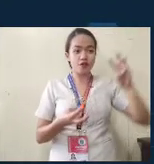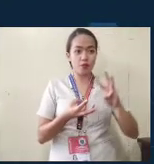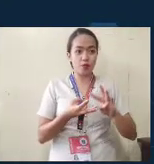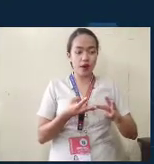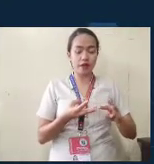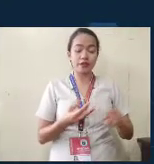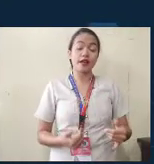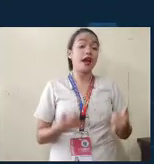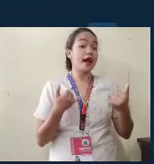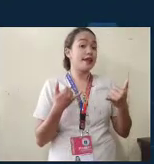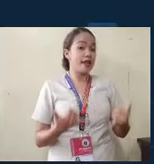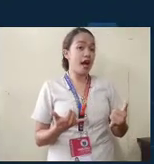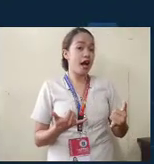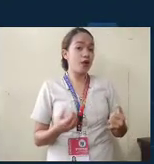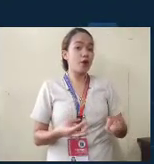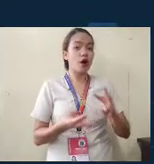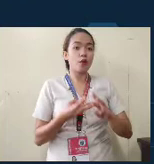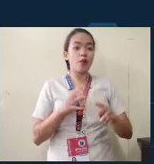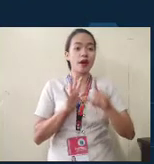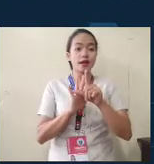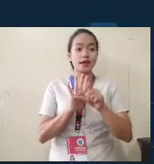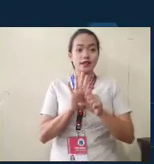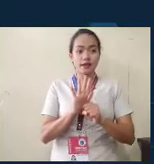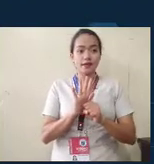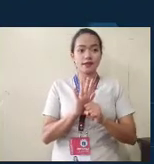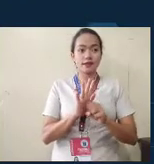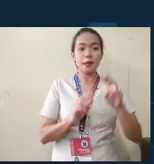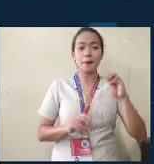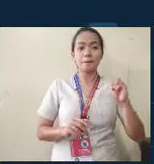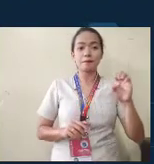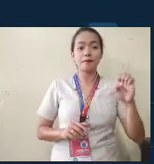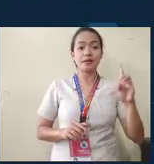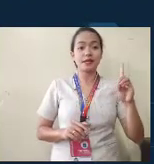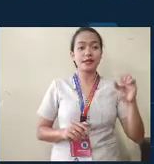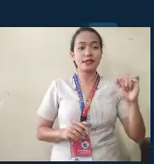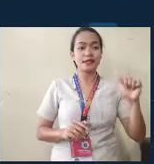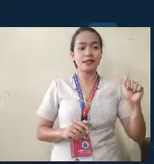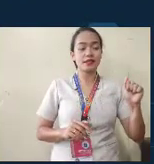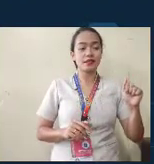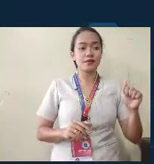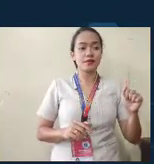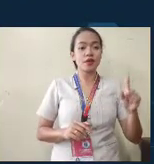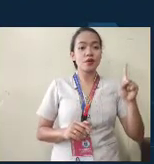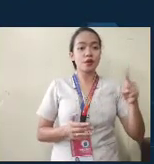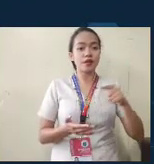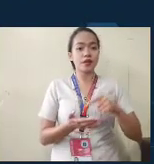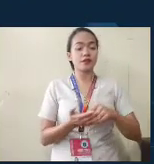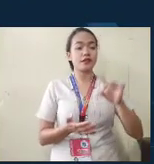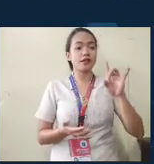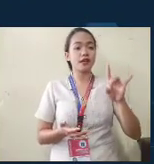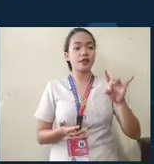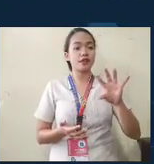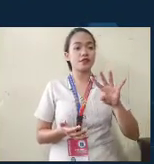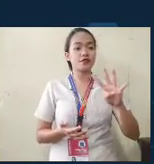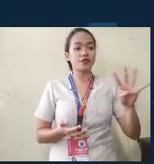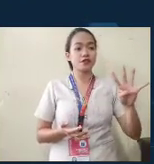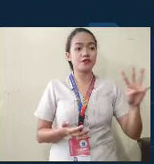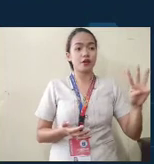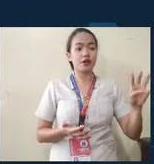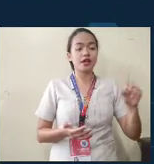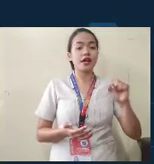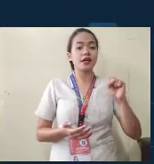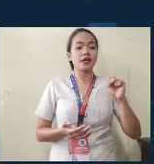wired, eventually wireless media. In 1844, Samuel